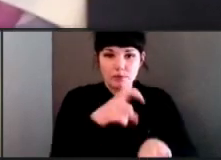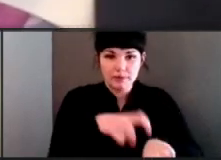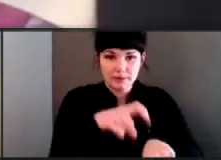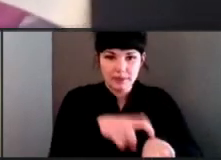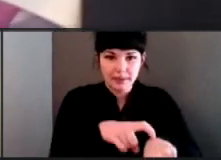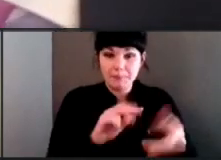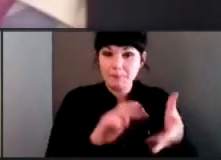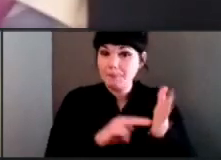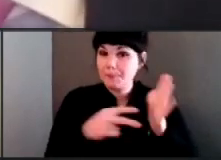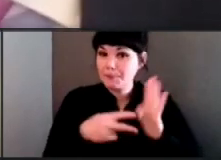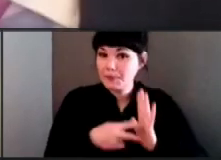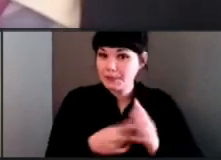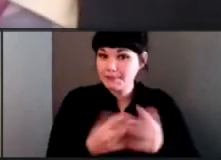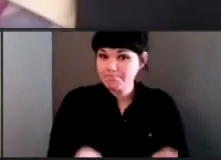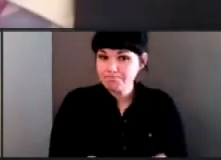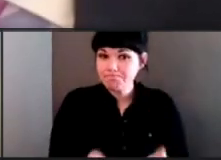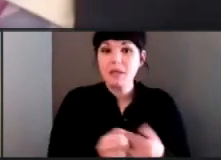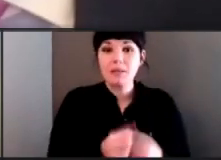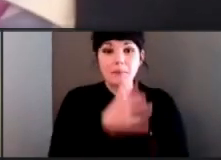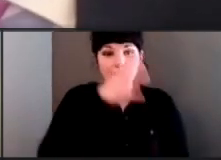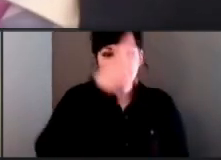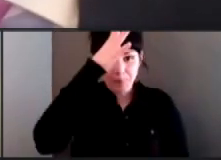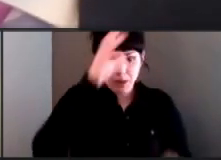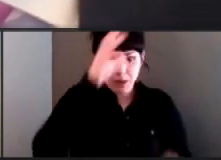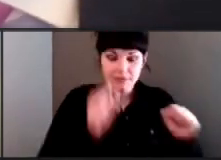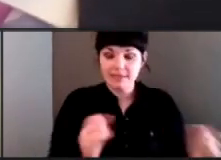individual support beyond the scope of the